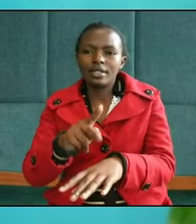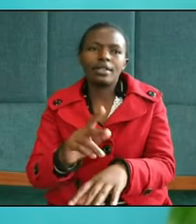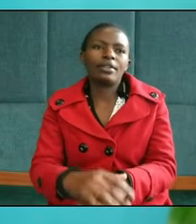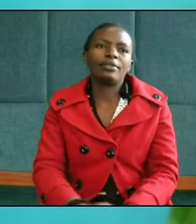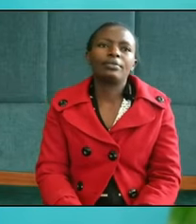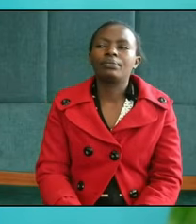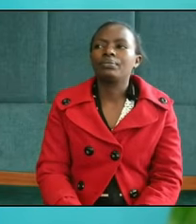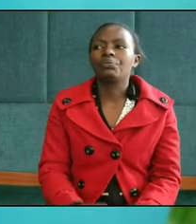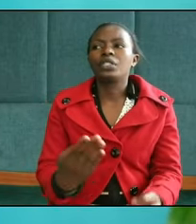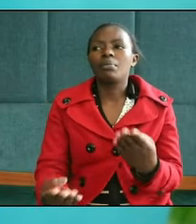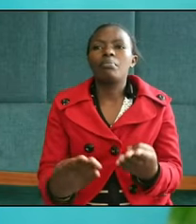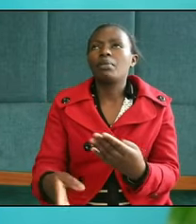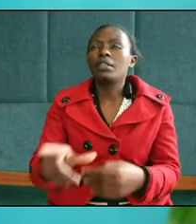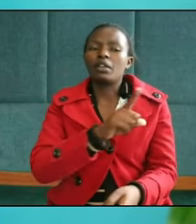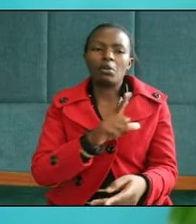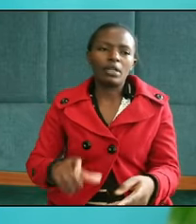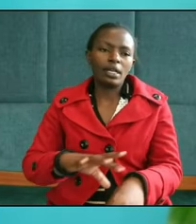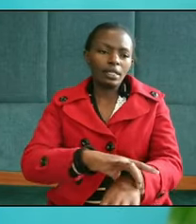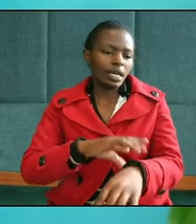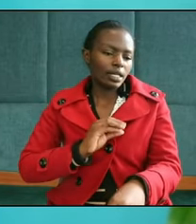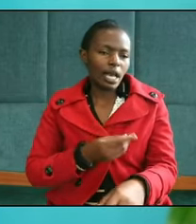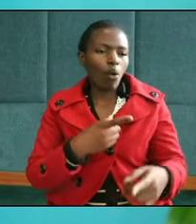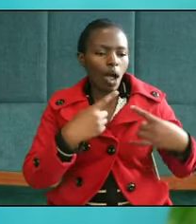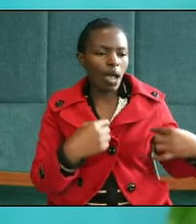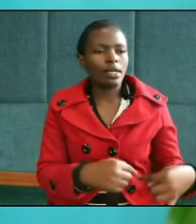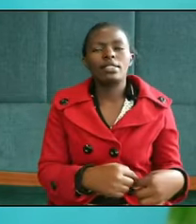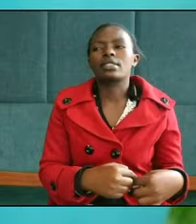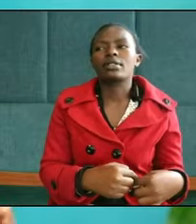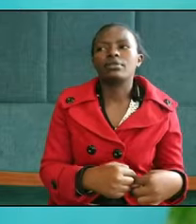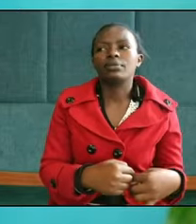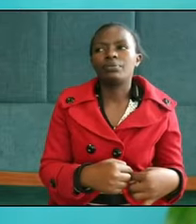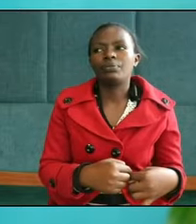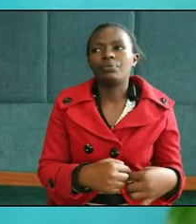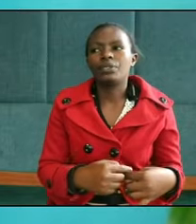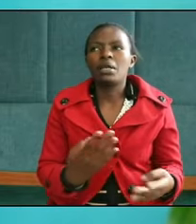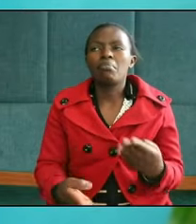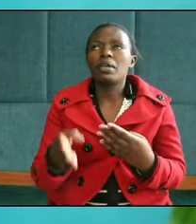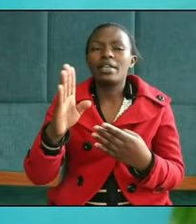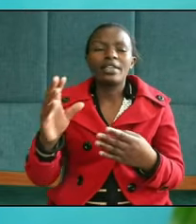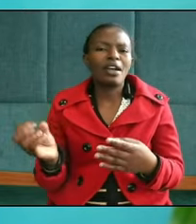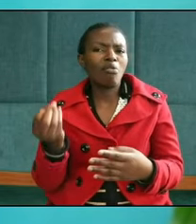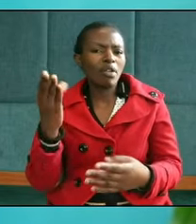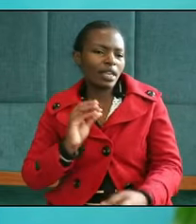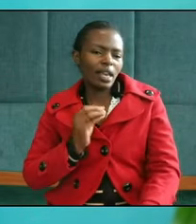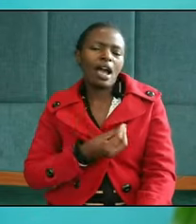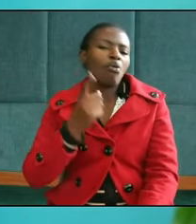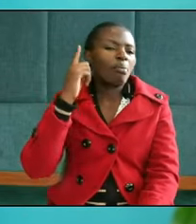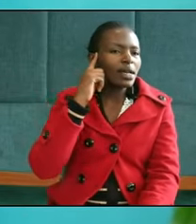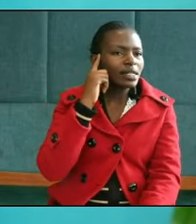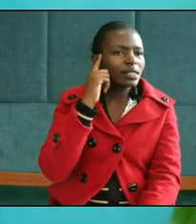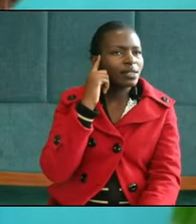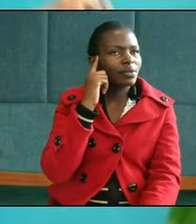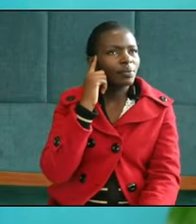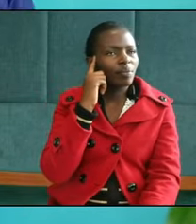send? May the Lord touch our hearts. May the Lord awaken our minds. May